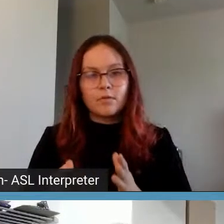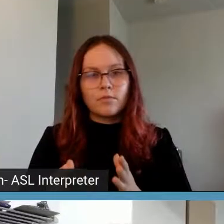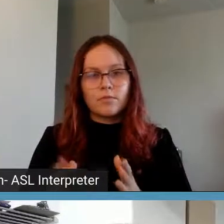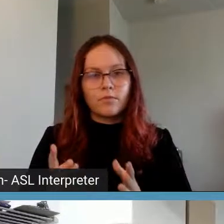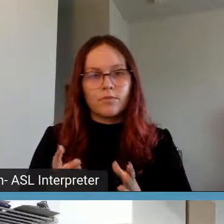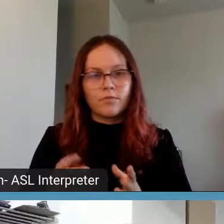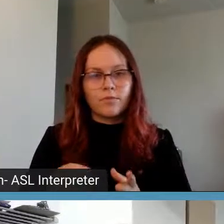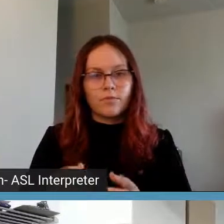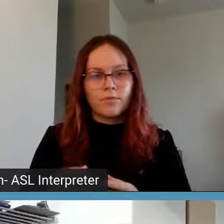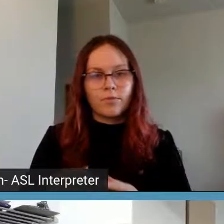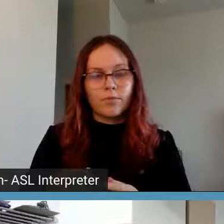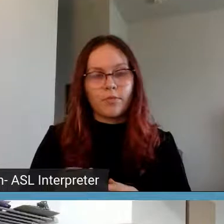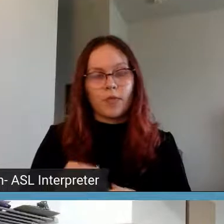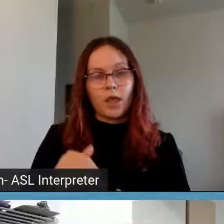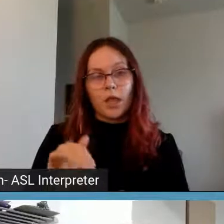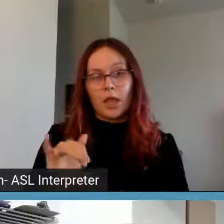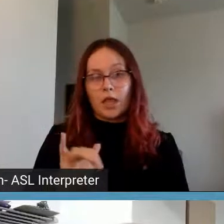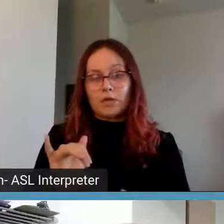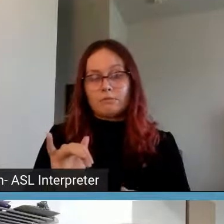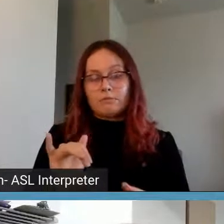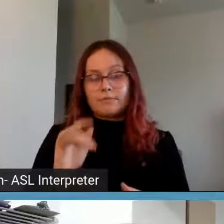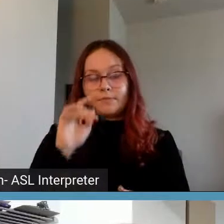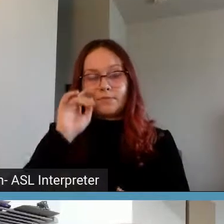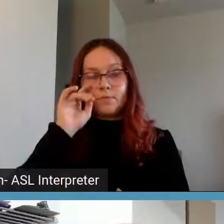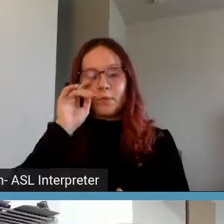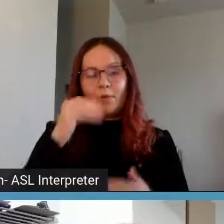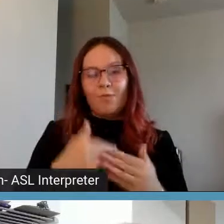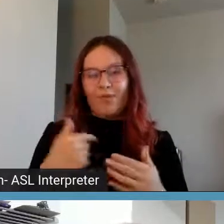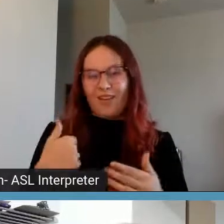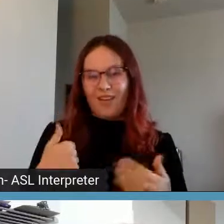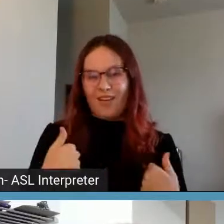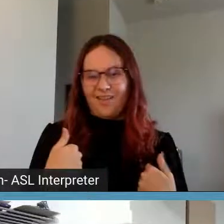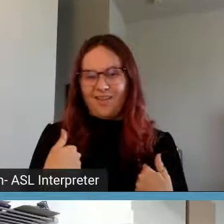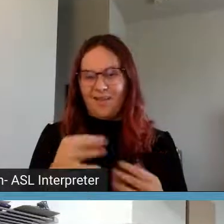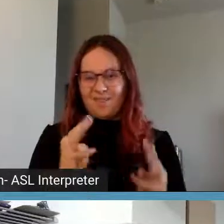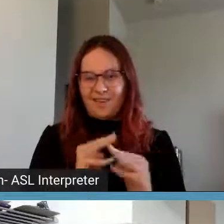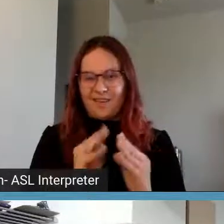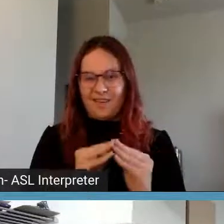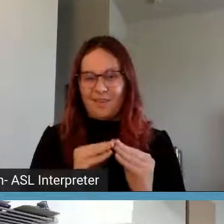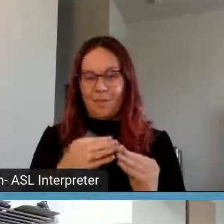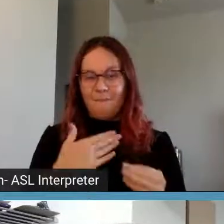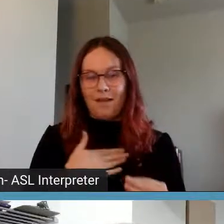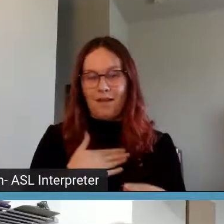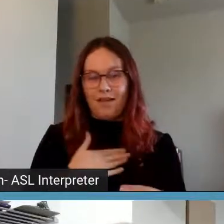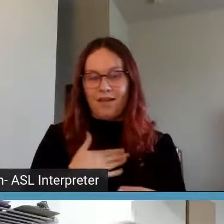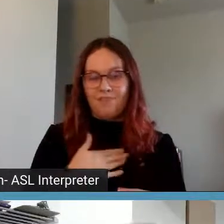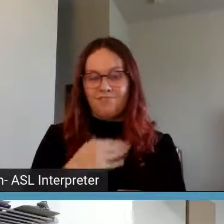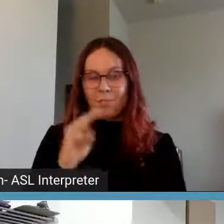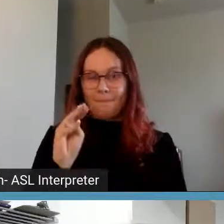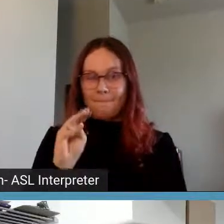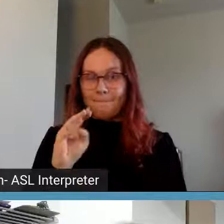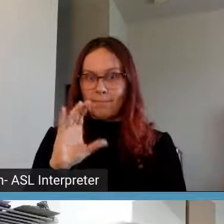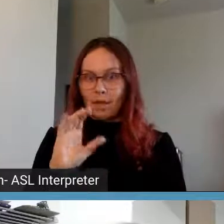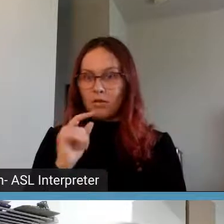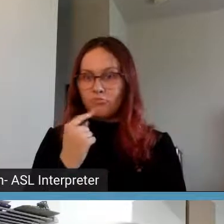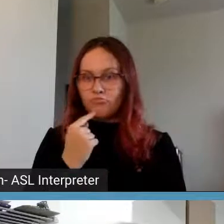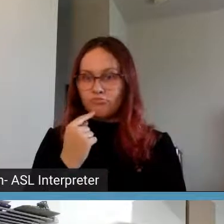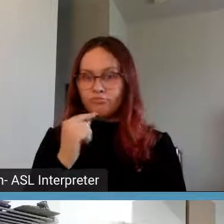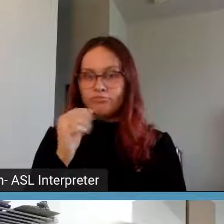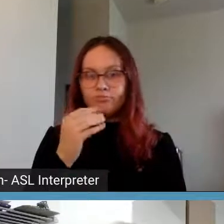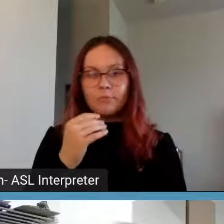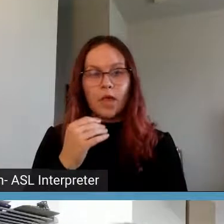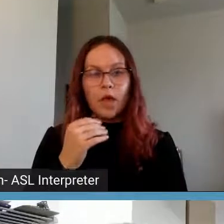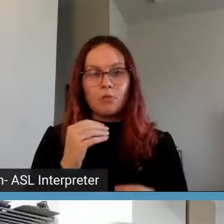my microphone just stopped working and nobody could hear me. And so I needed to restart my computer. So by having a